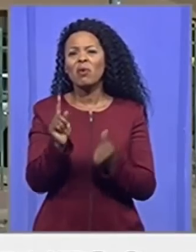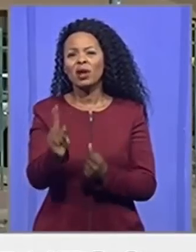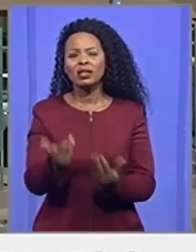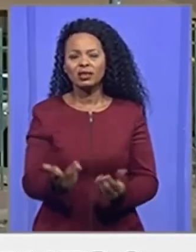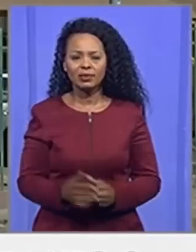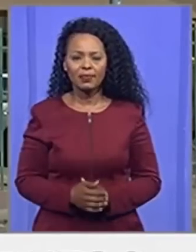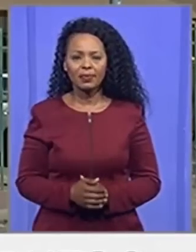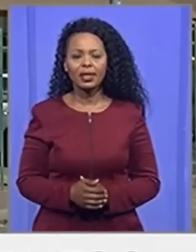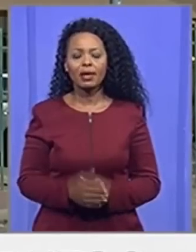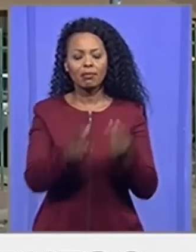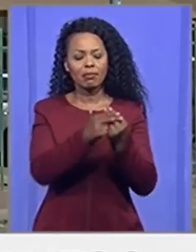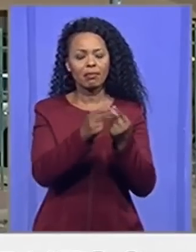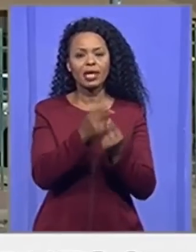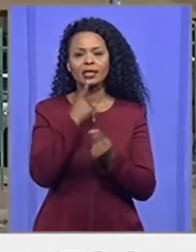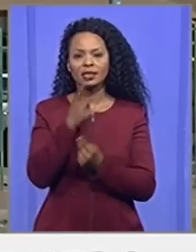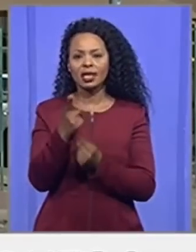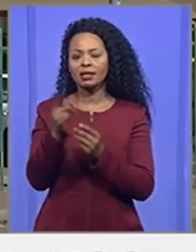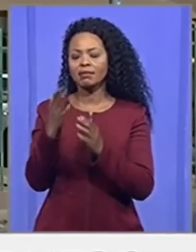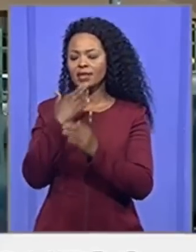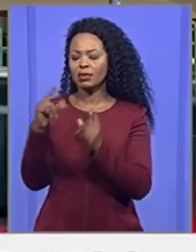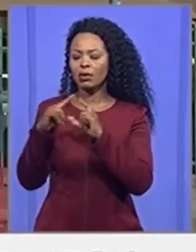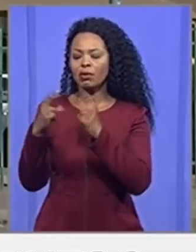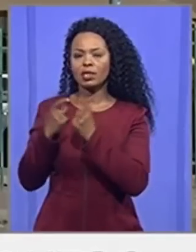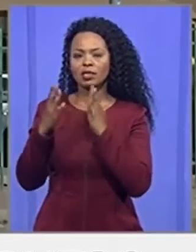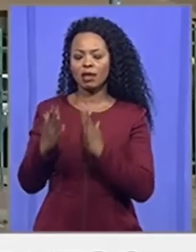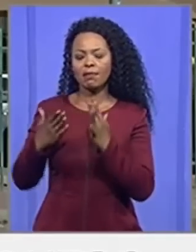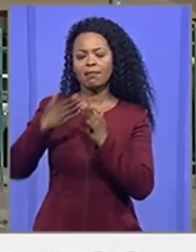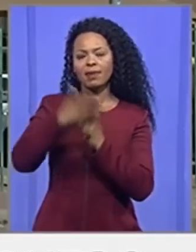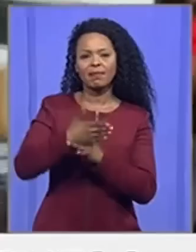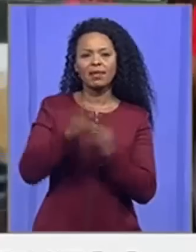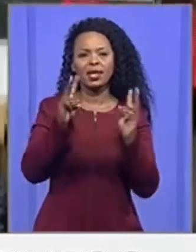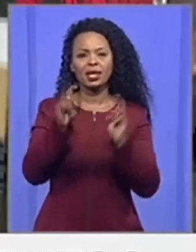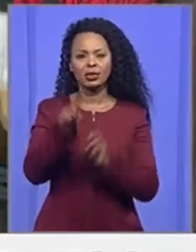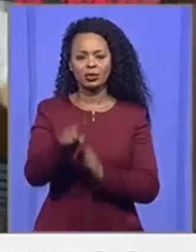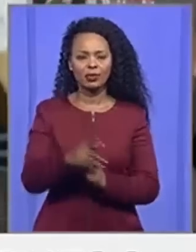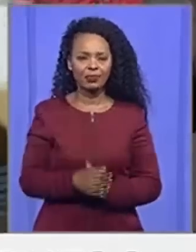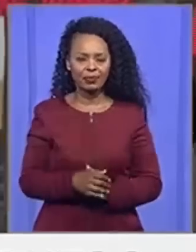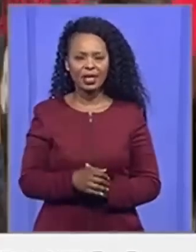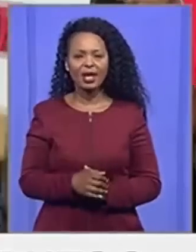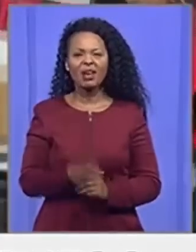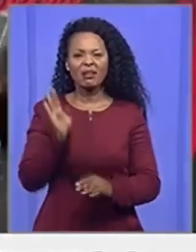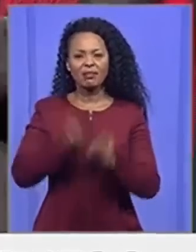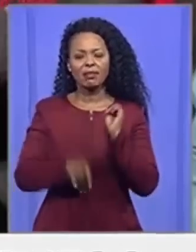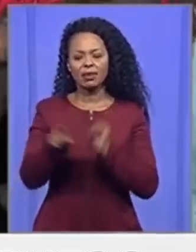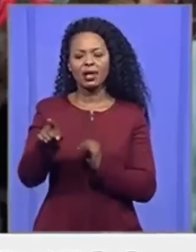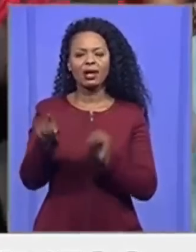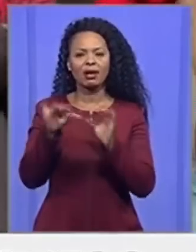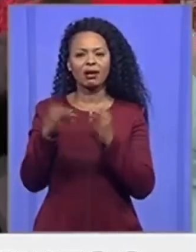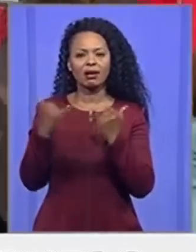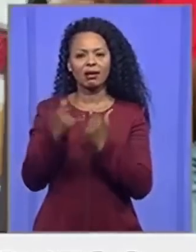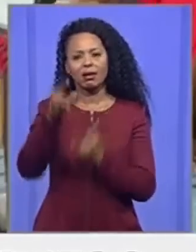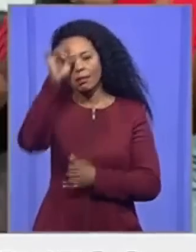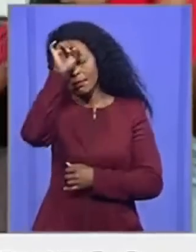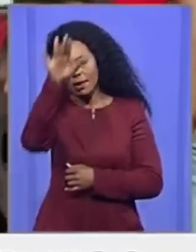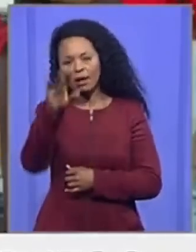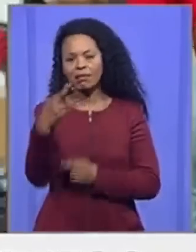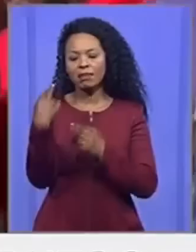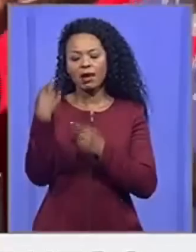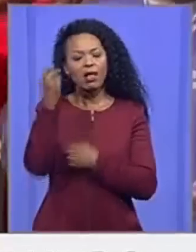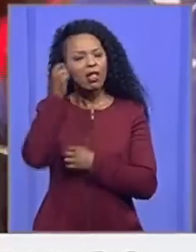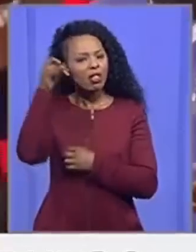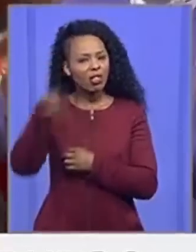kopile bonamodi komisheneng ya poelano le bonamodi phareleng ena. O boetse o qosa khampani ka o sa natse ditseko tsa